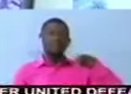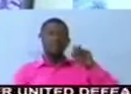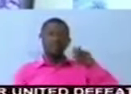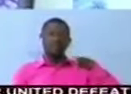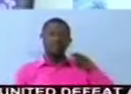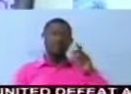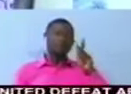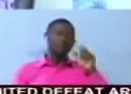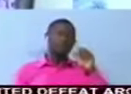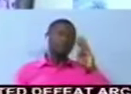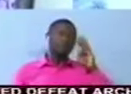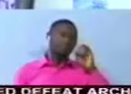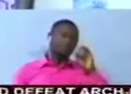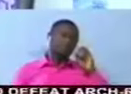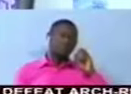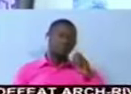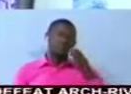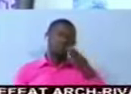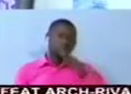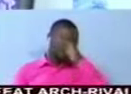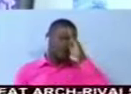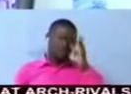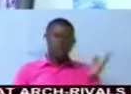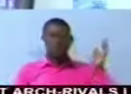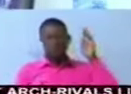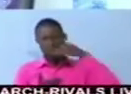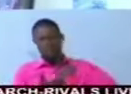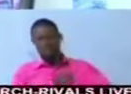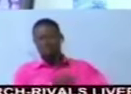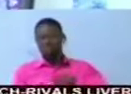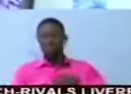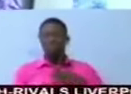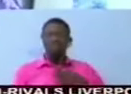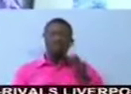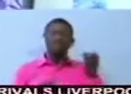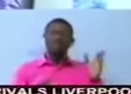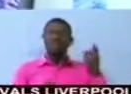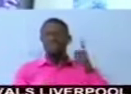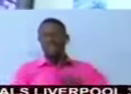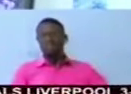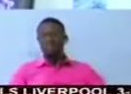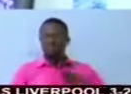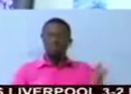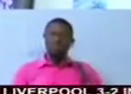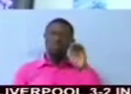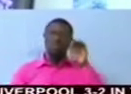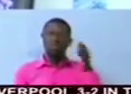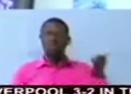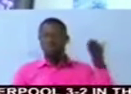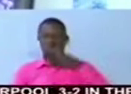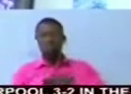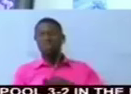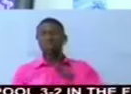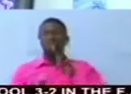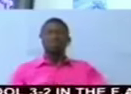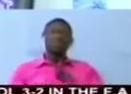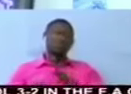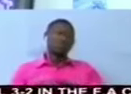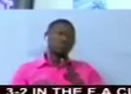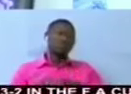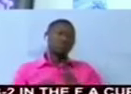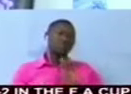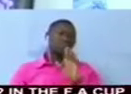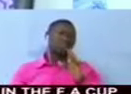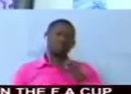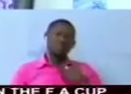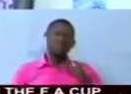demé dañu tok buñ ñu oyé rek ñu né a join. Every time we were called, we were mentioned, and it was later asked, we were